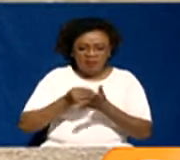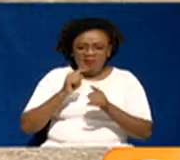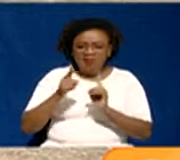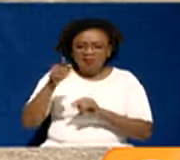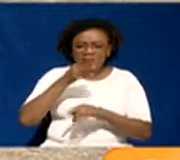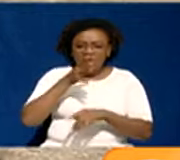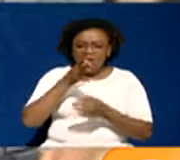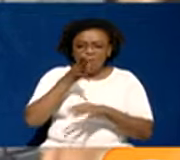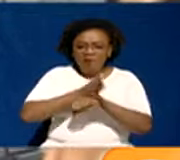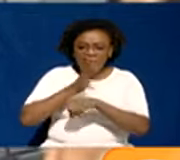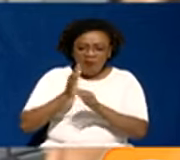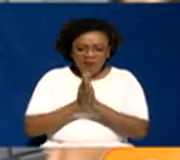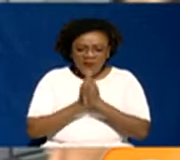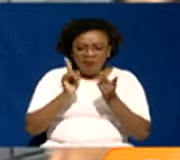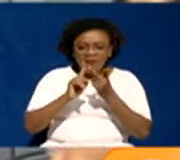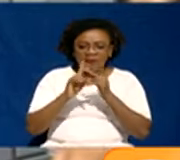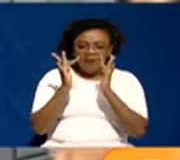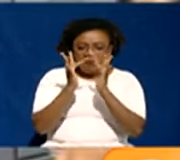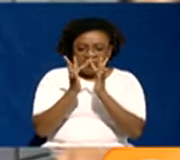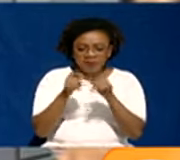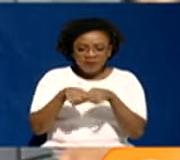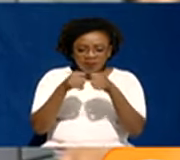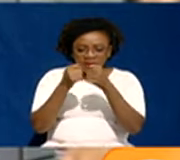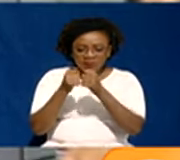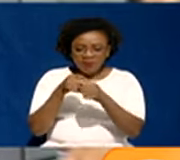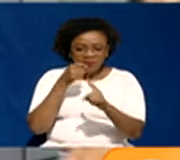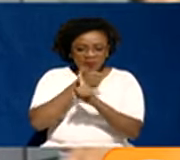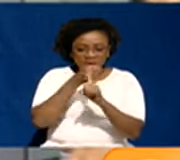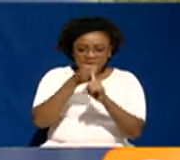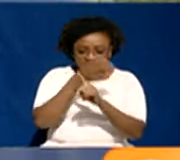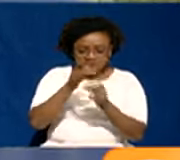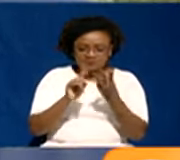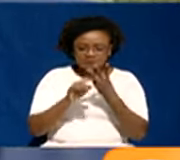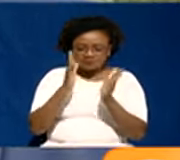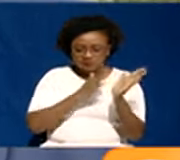pretense cyber bullying and conspiracy to commit